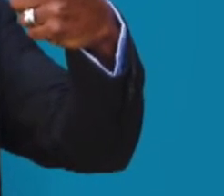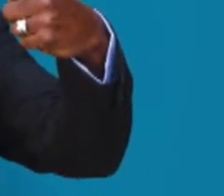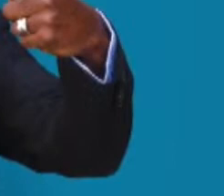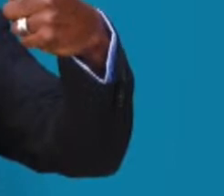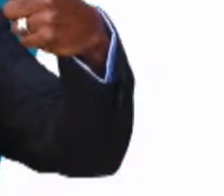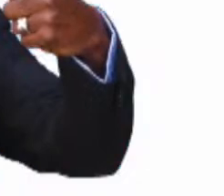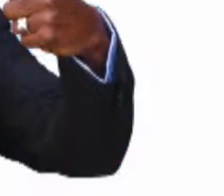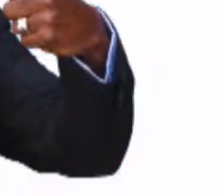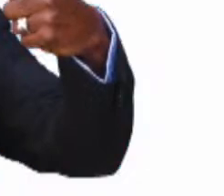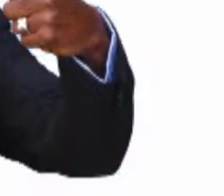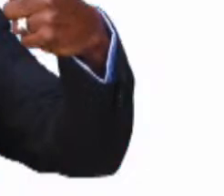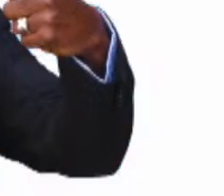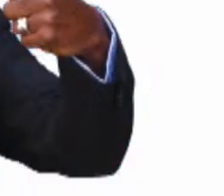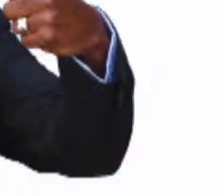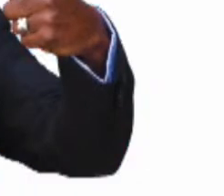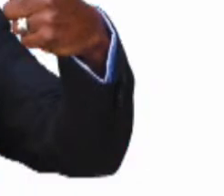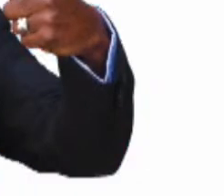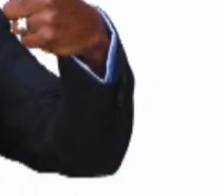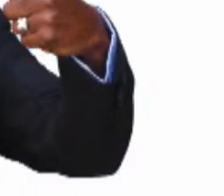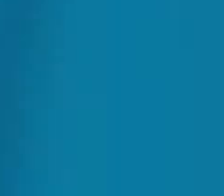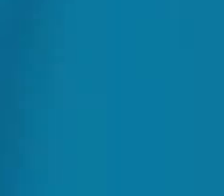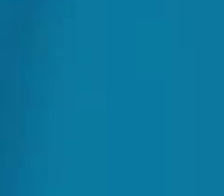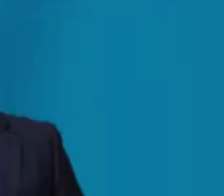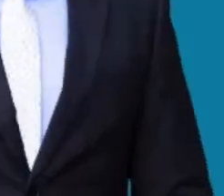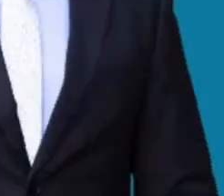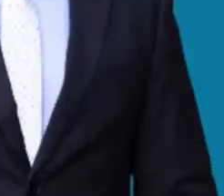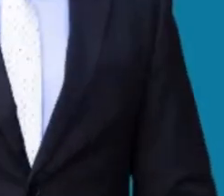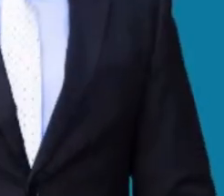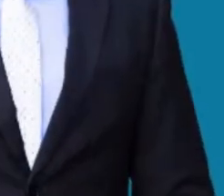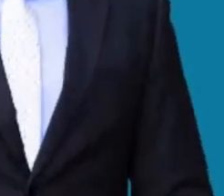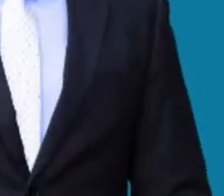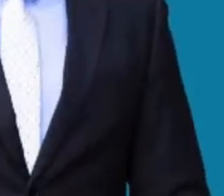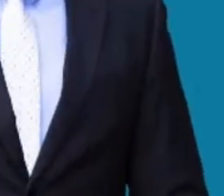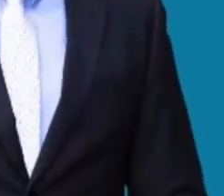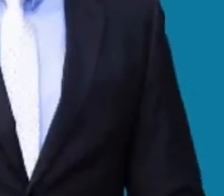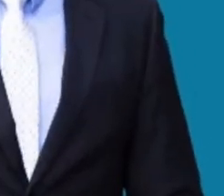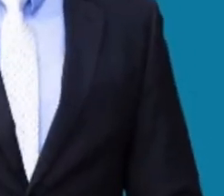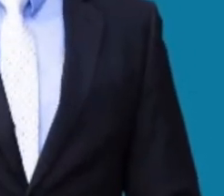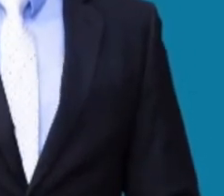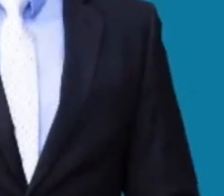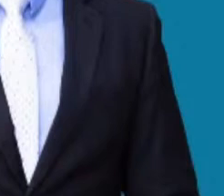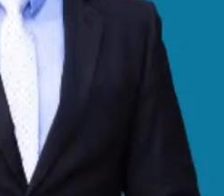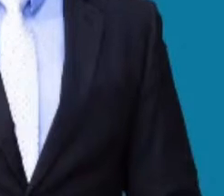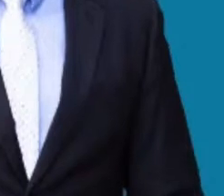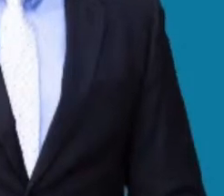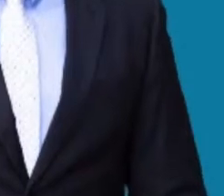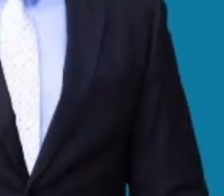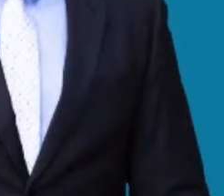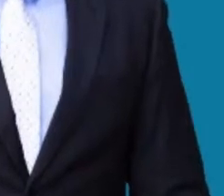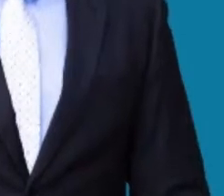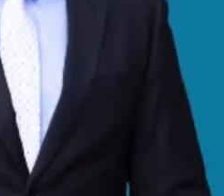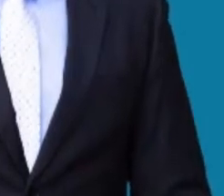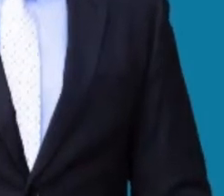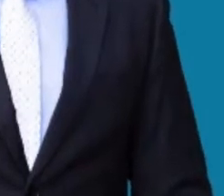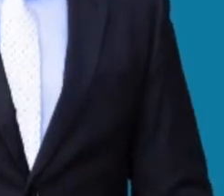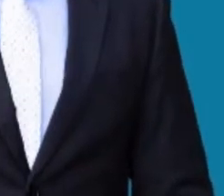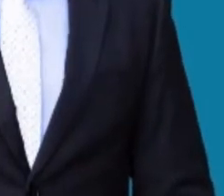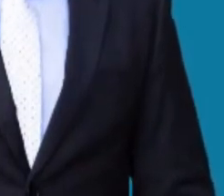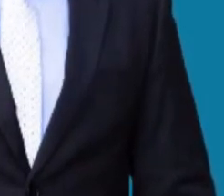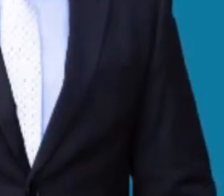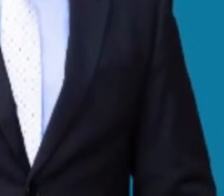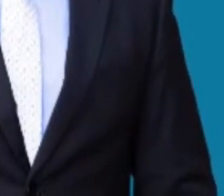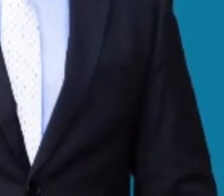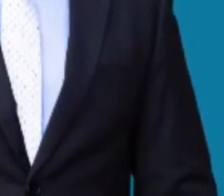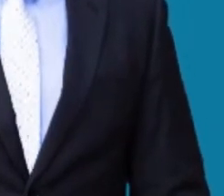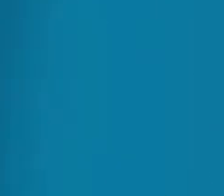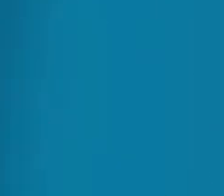bank account using Q Money Bank Link is the fastest, most secure and convenient way to transfer funds between your wallet